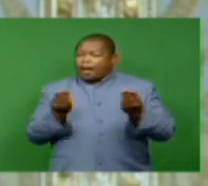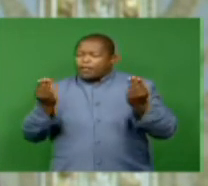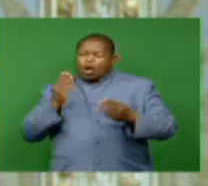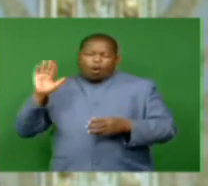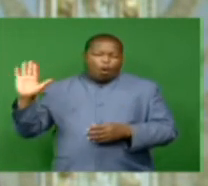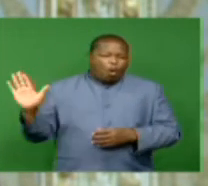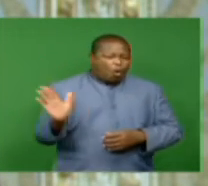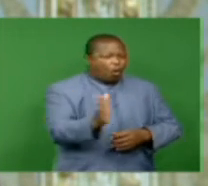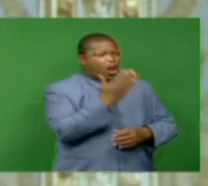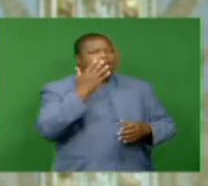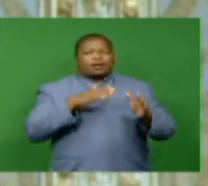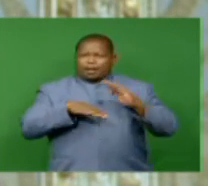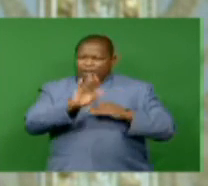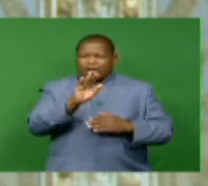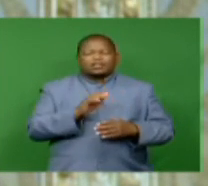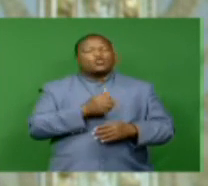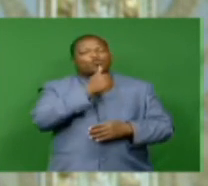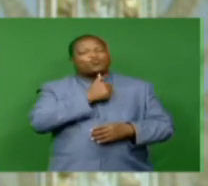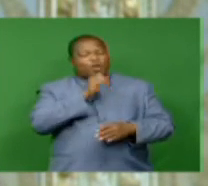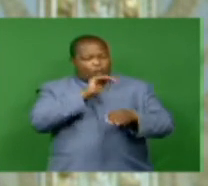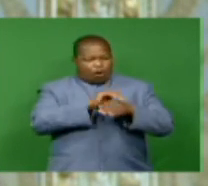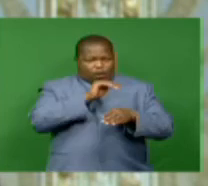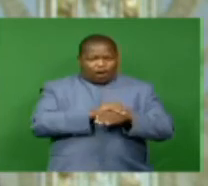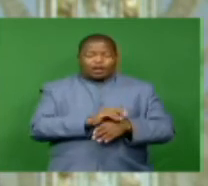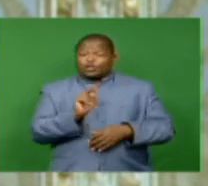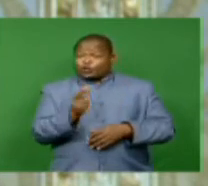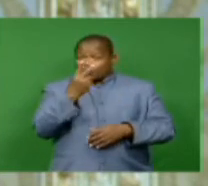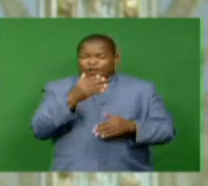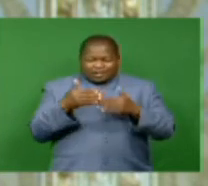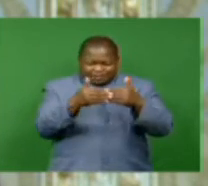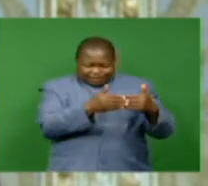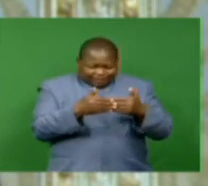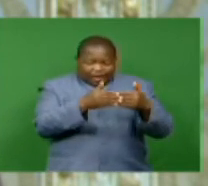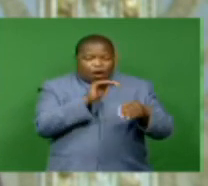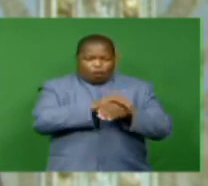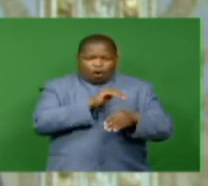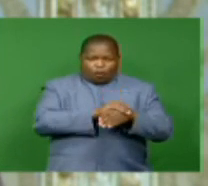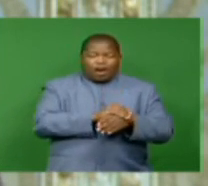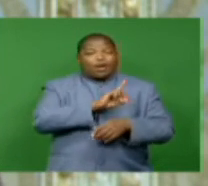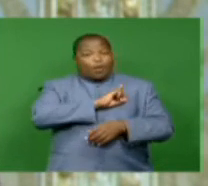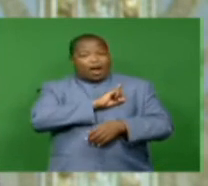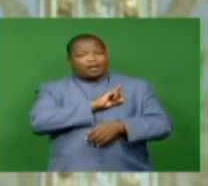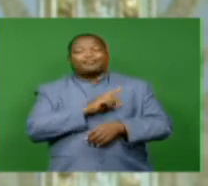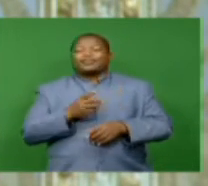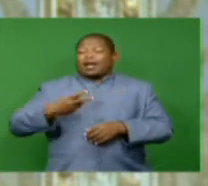are properly used and well looked after for the benefit of future